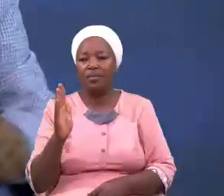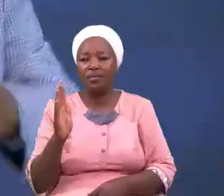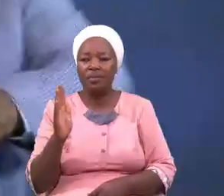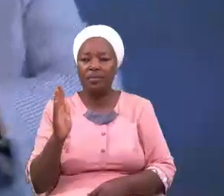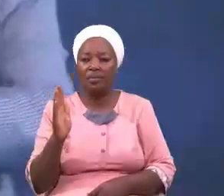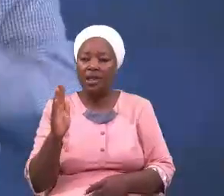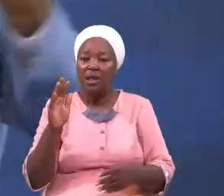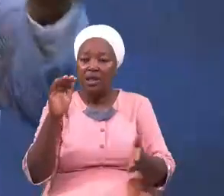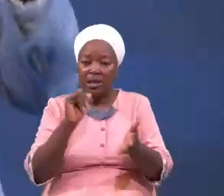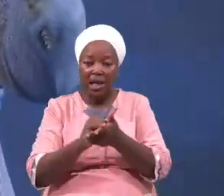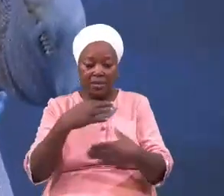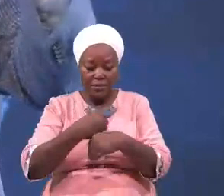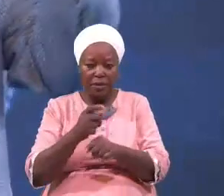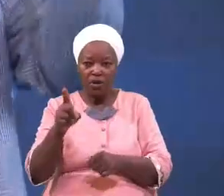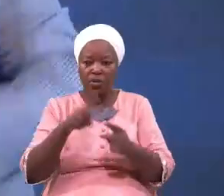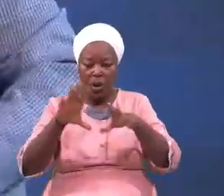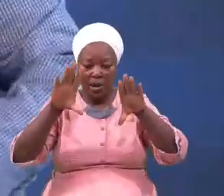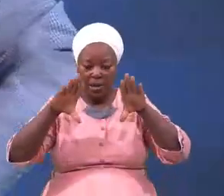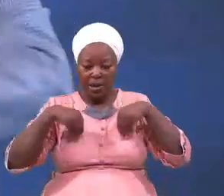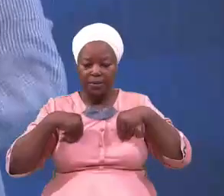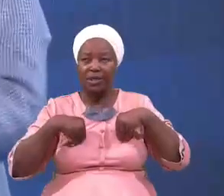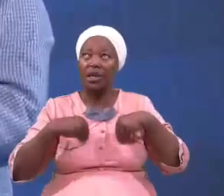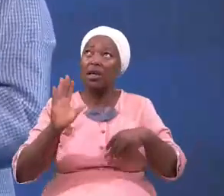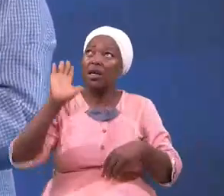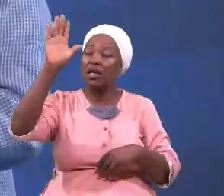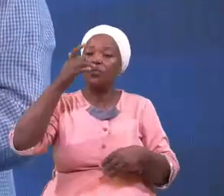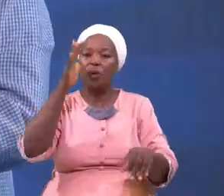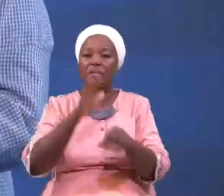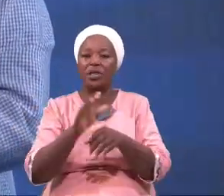That makes you to accept his promises.